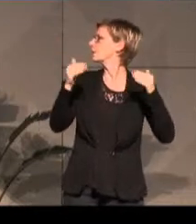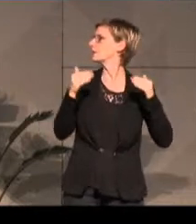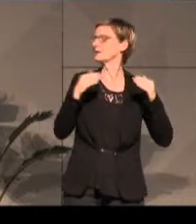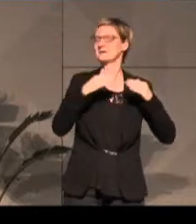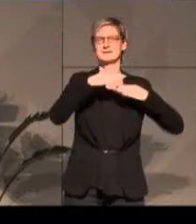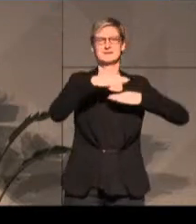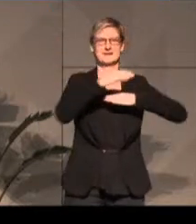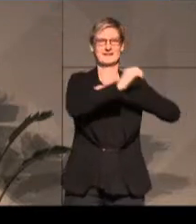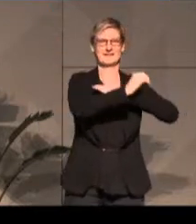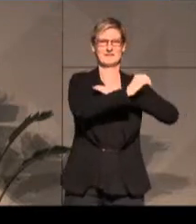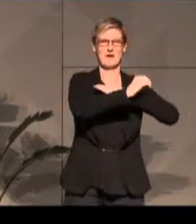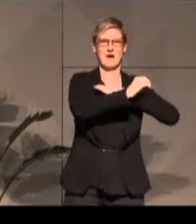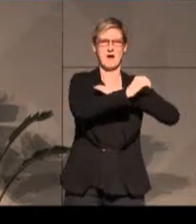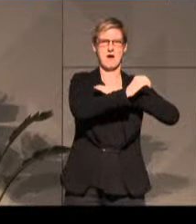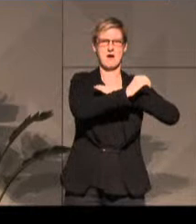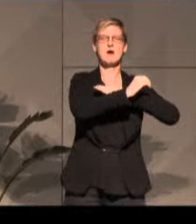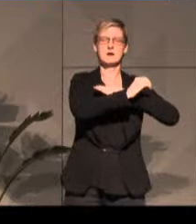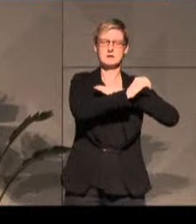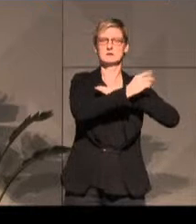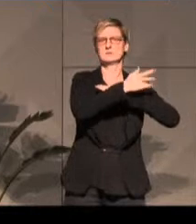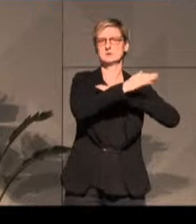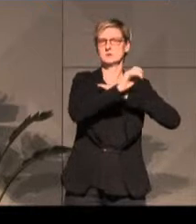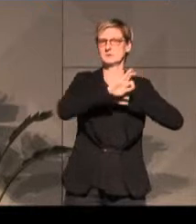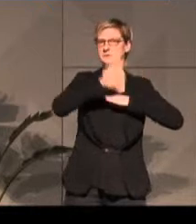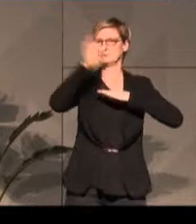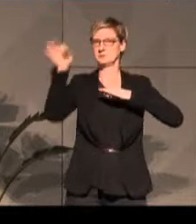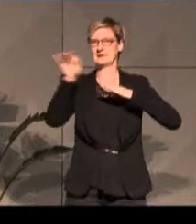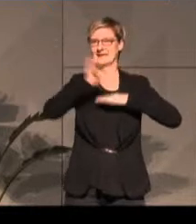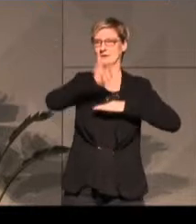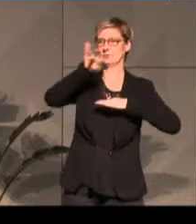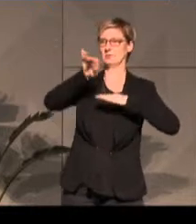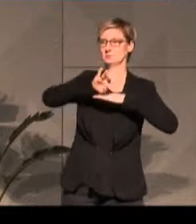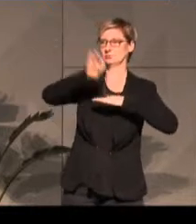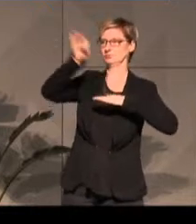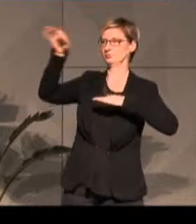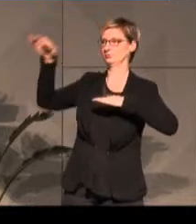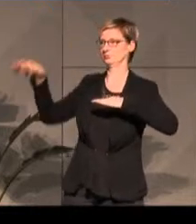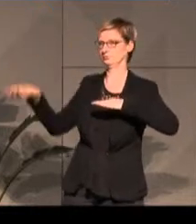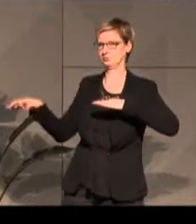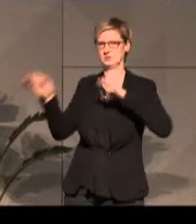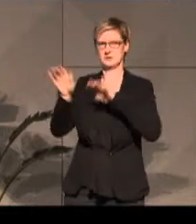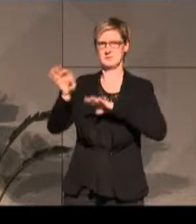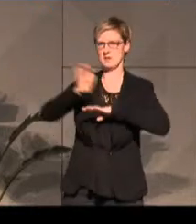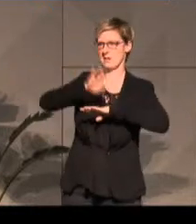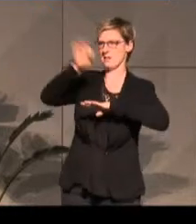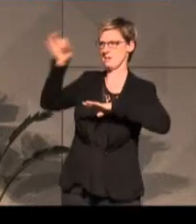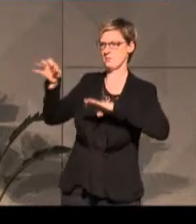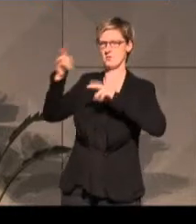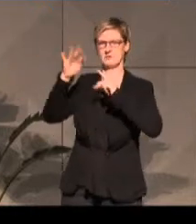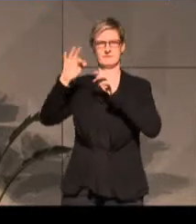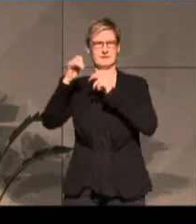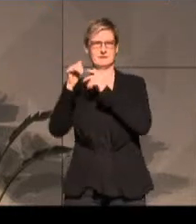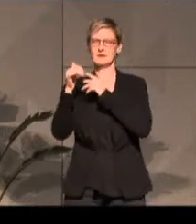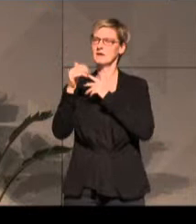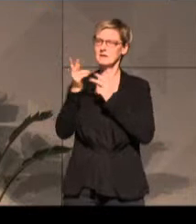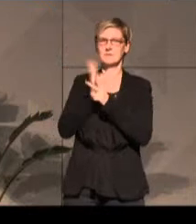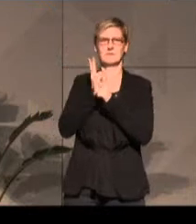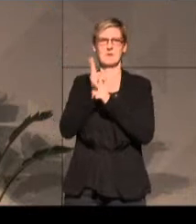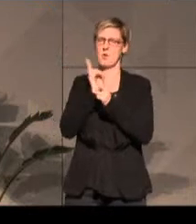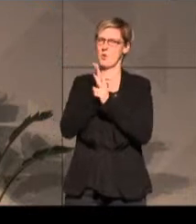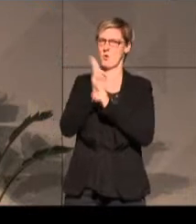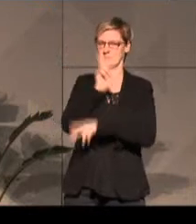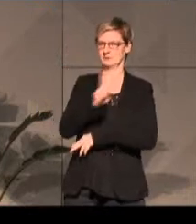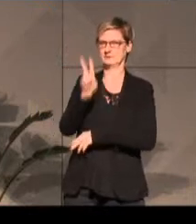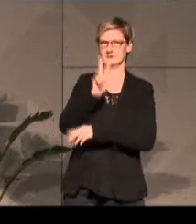Here you see the sun, which is very low on the horizon, and on the opposite side you